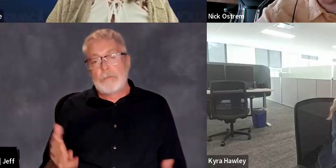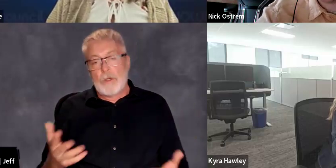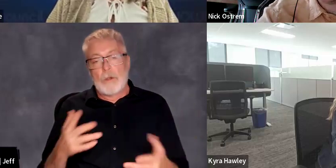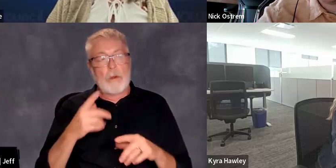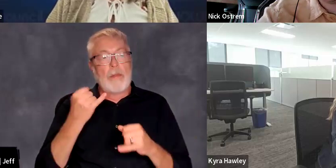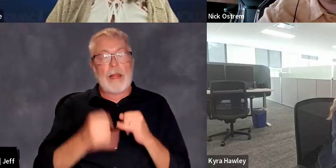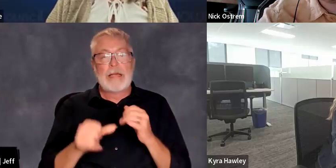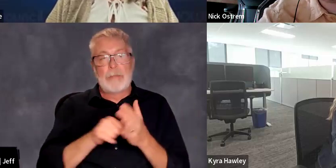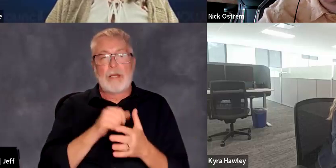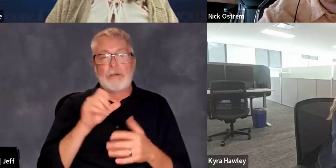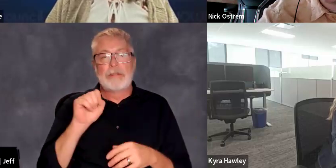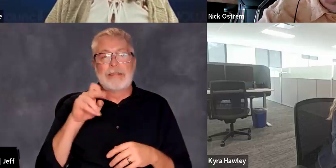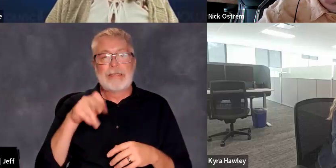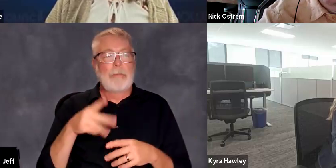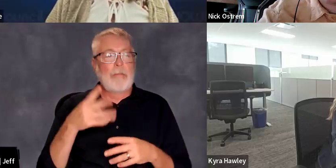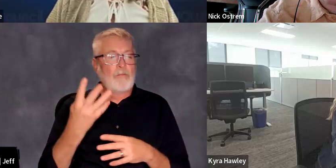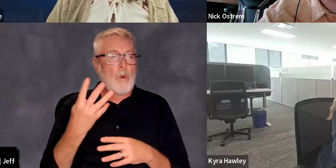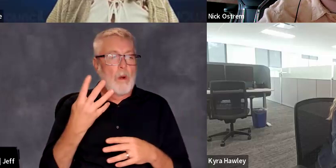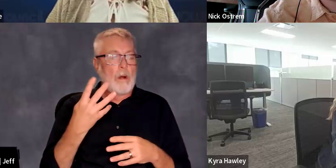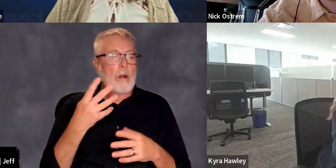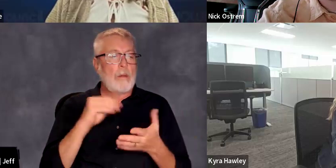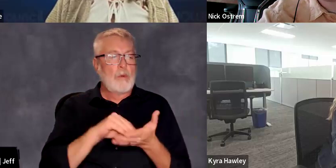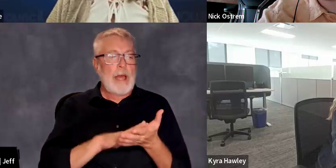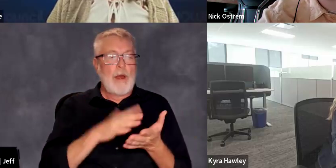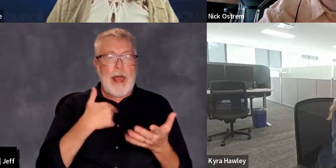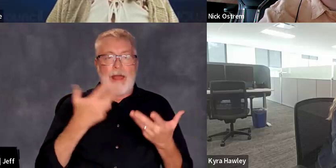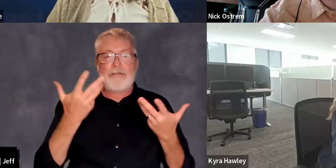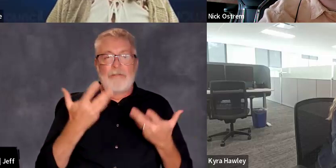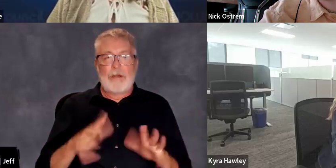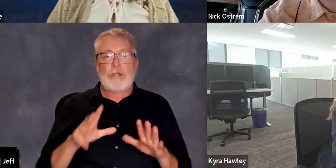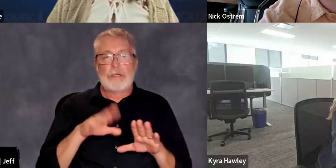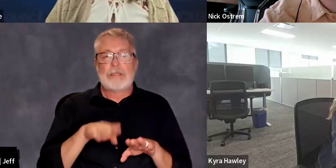the last page of step 4, select that I have finished step 4 button.